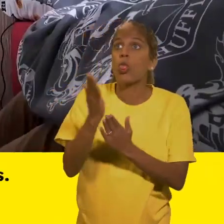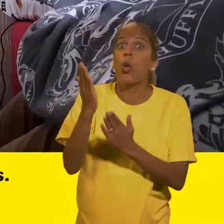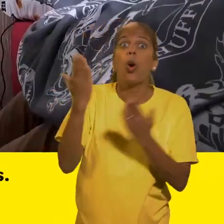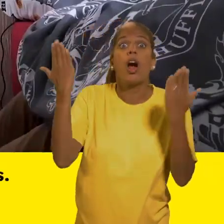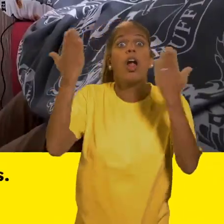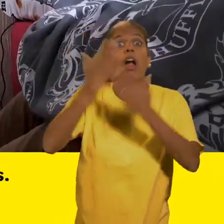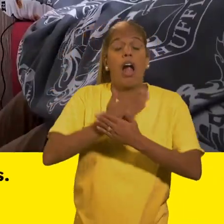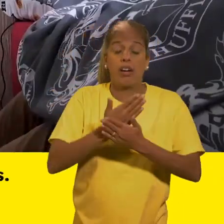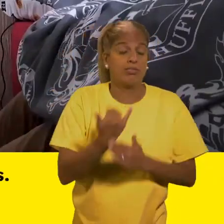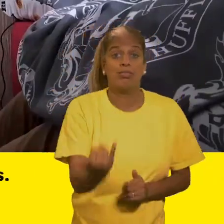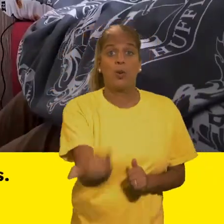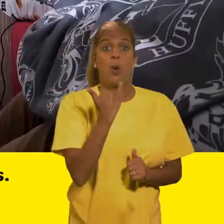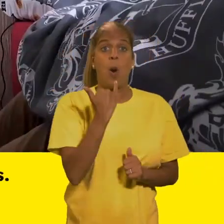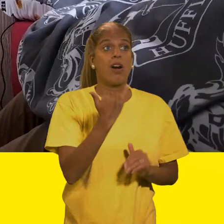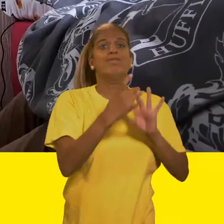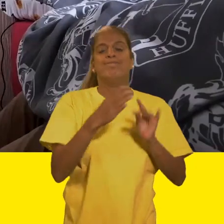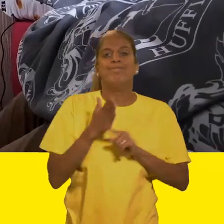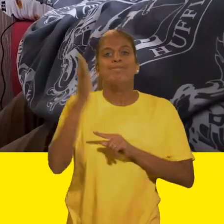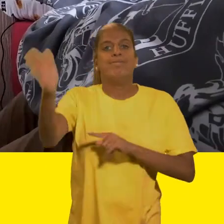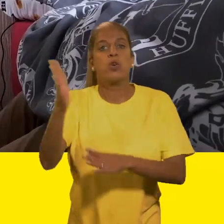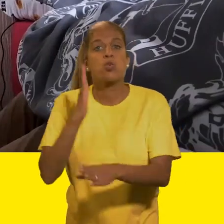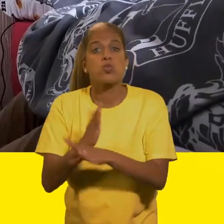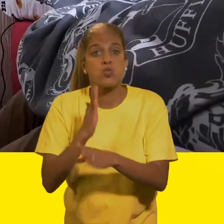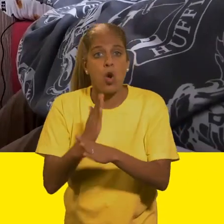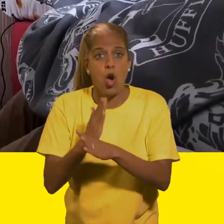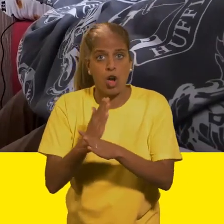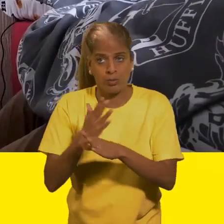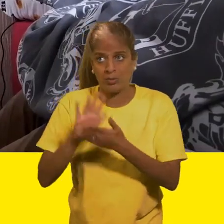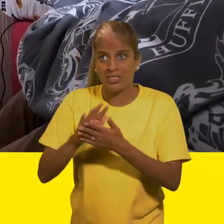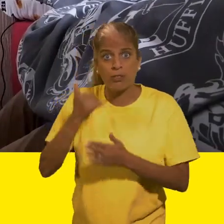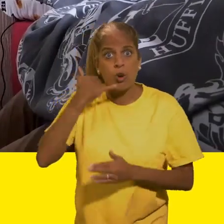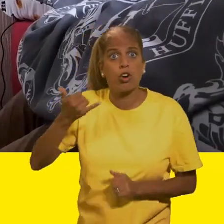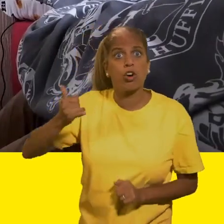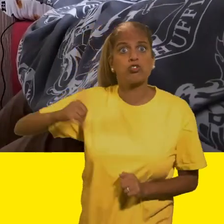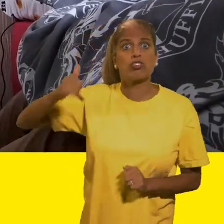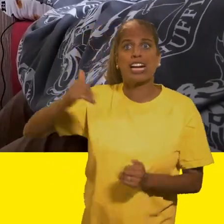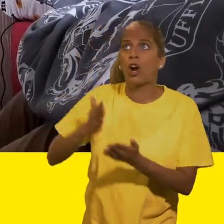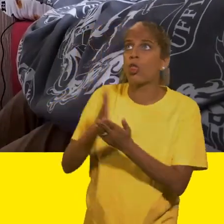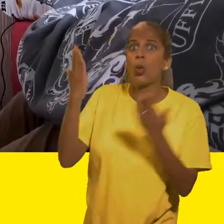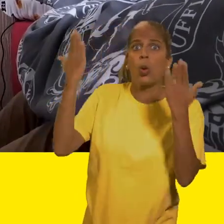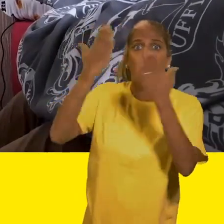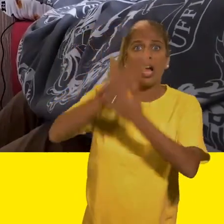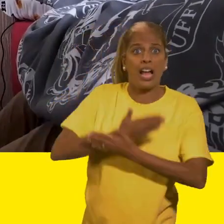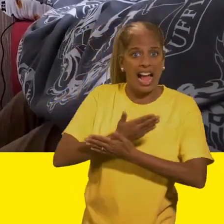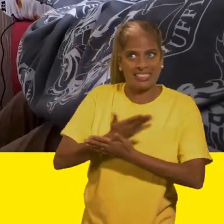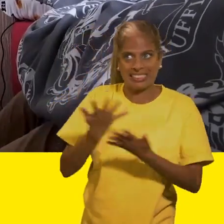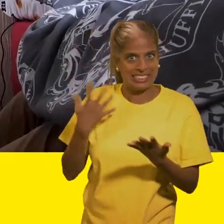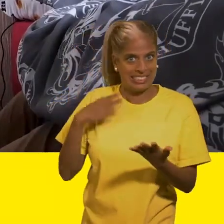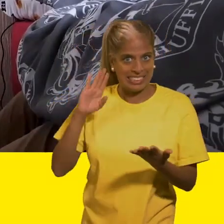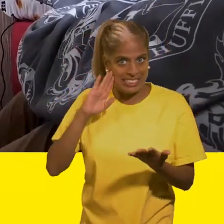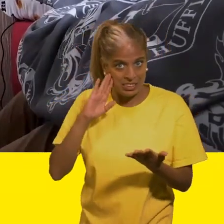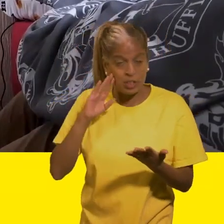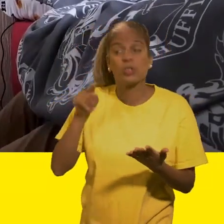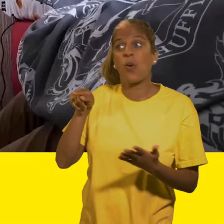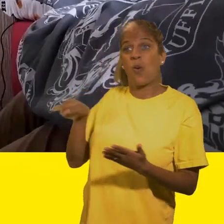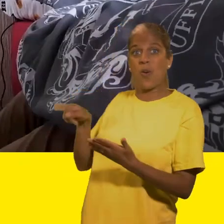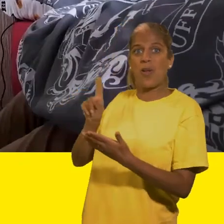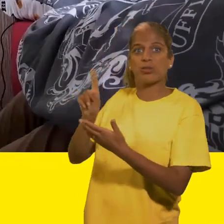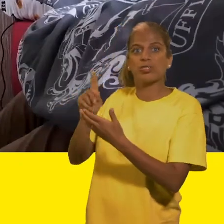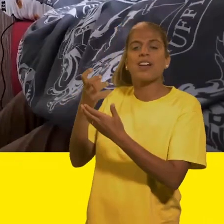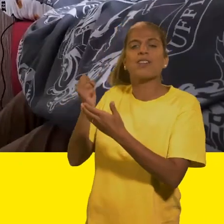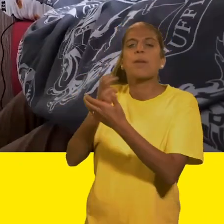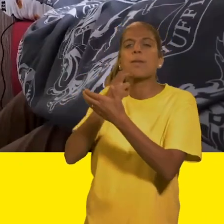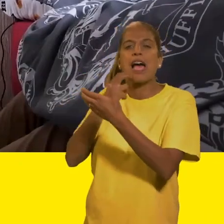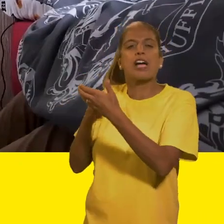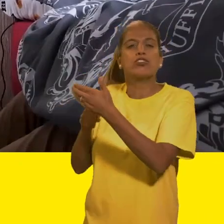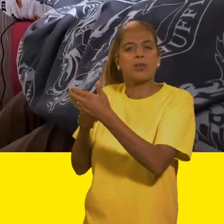lot through nights. To hear the phone go off on call at night, this device here, it's